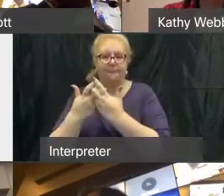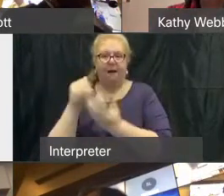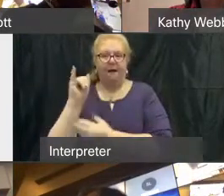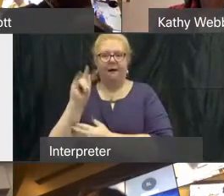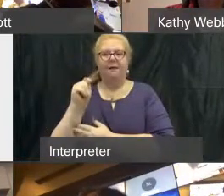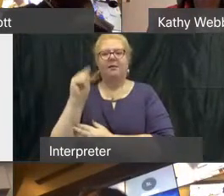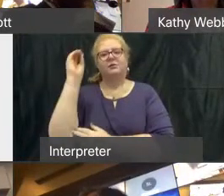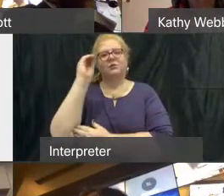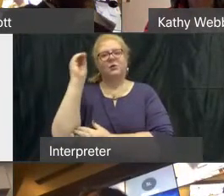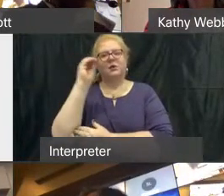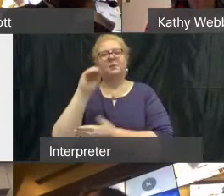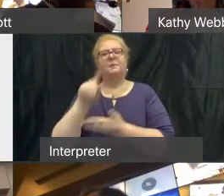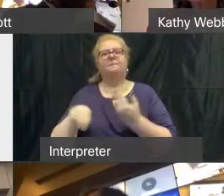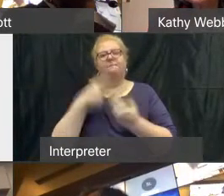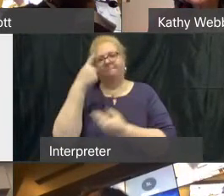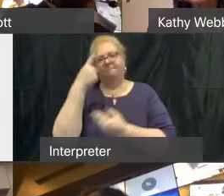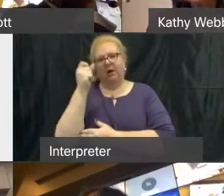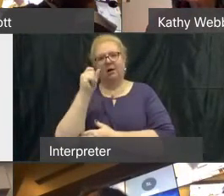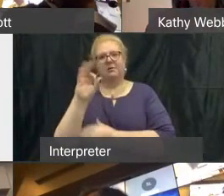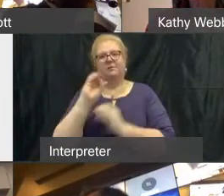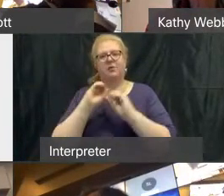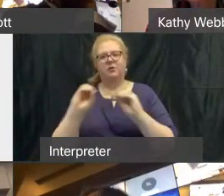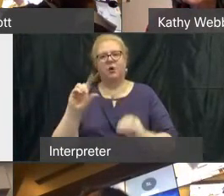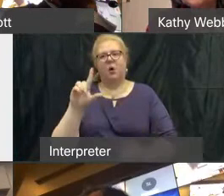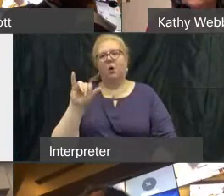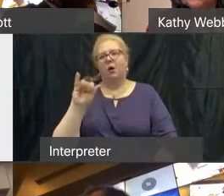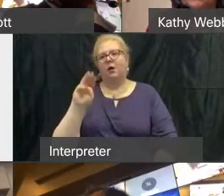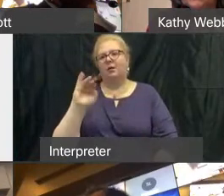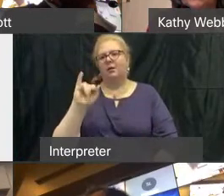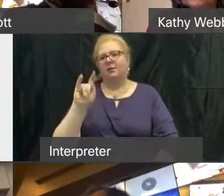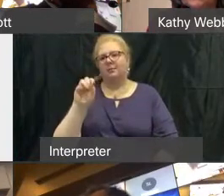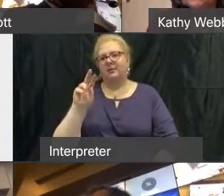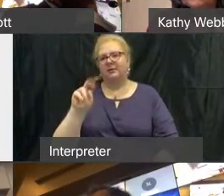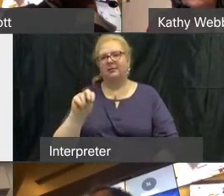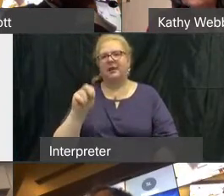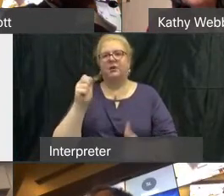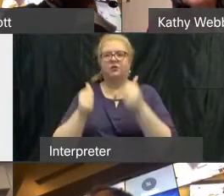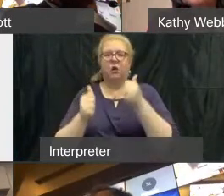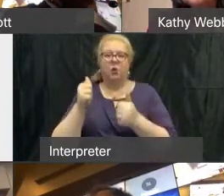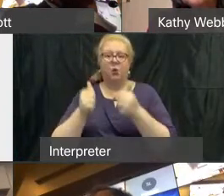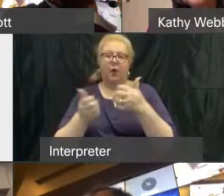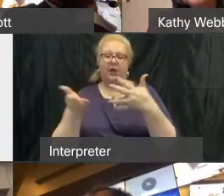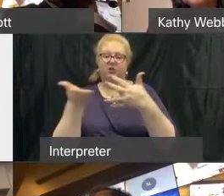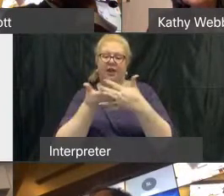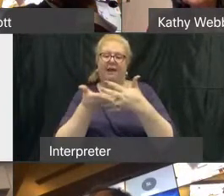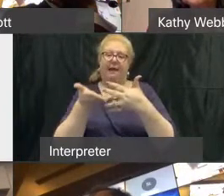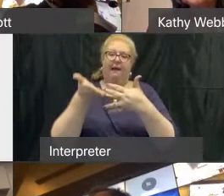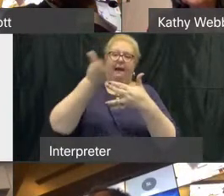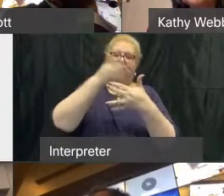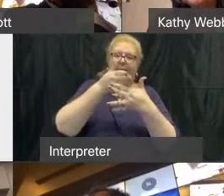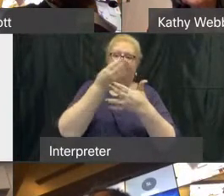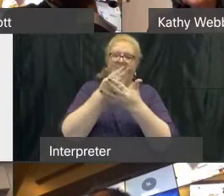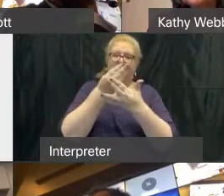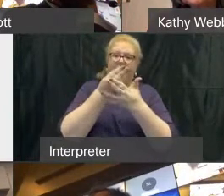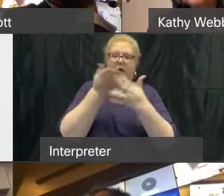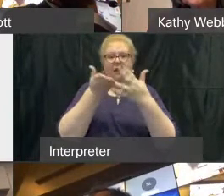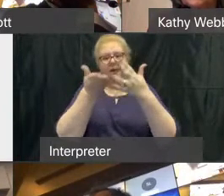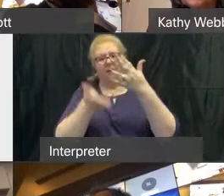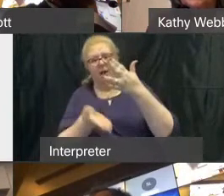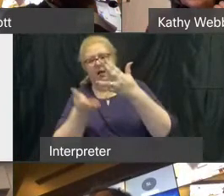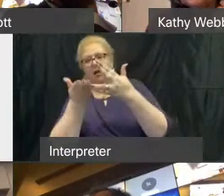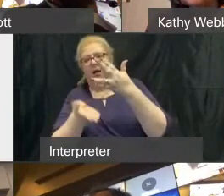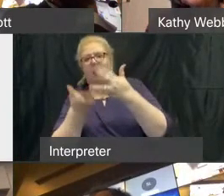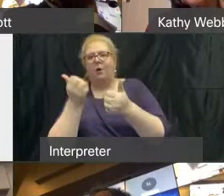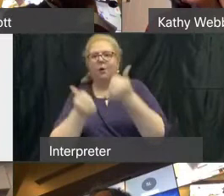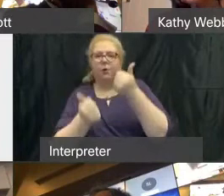that because there was no limitation as to what ADVA financing they would get or when, then they're